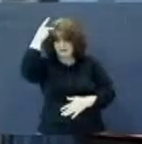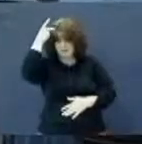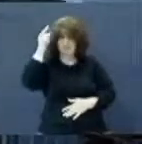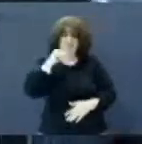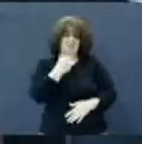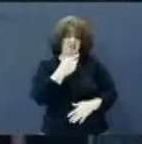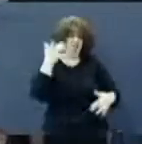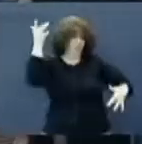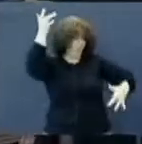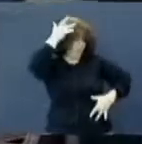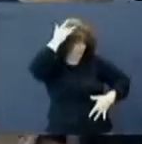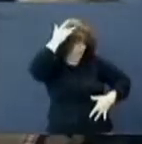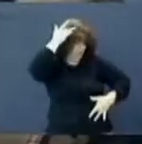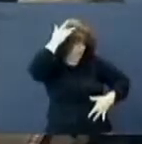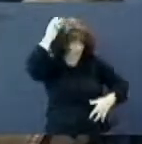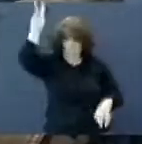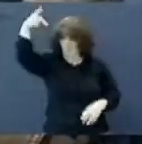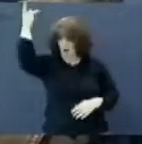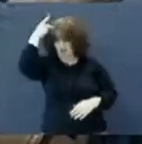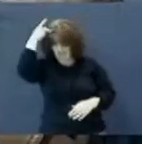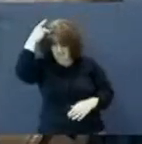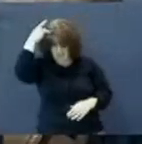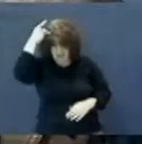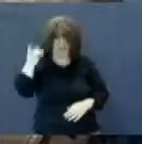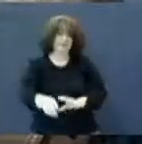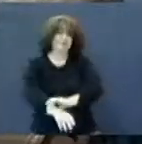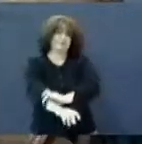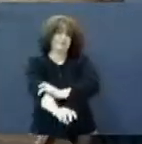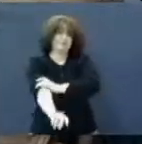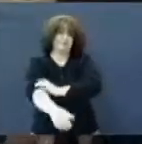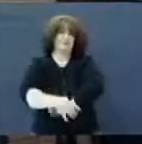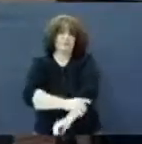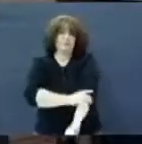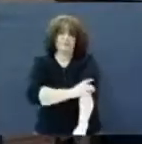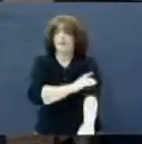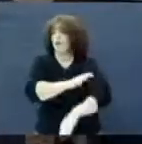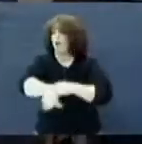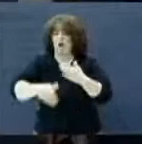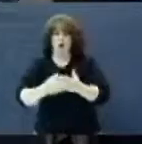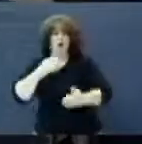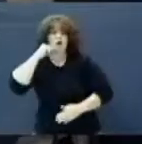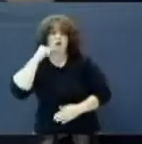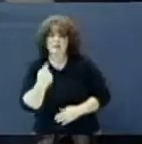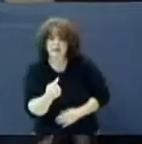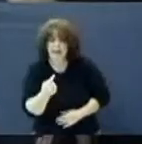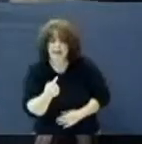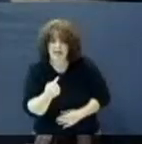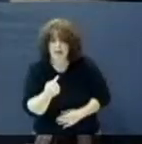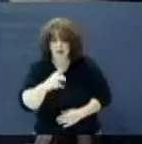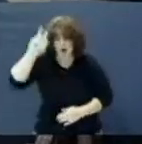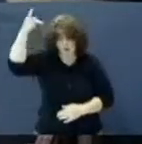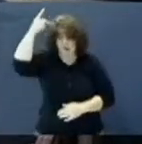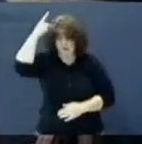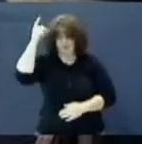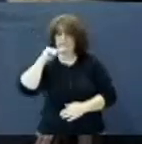sick of it, and it's not even starting? Somebody raise your hand. And all of them saying they got the answer.